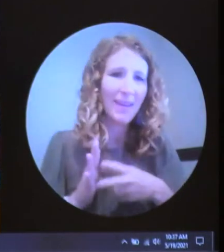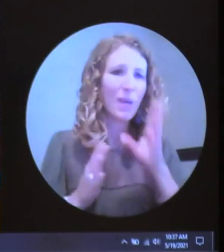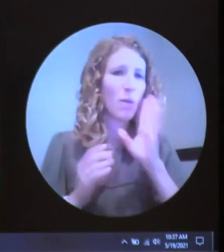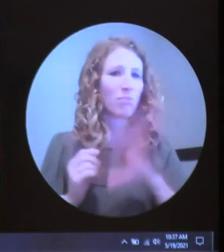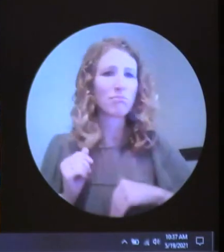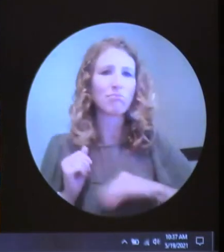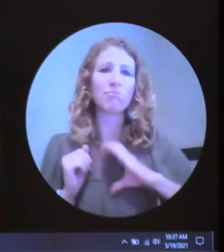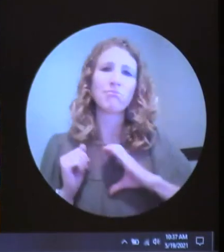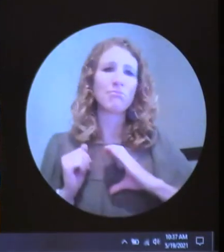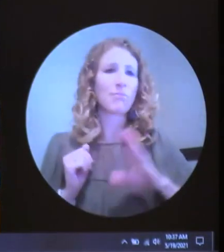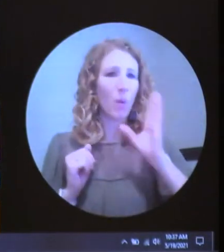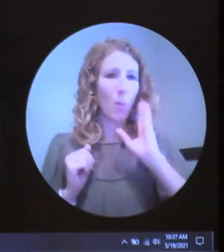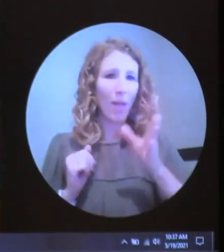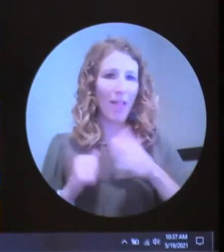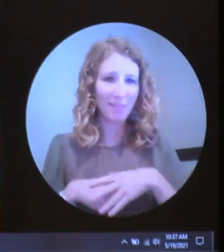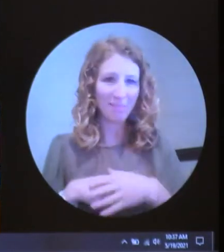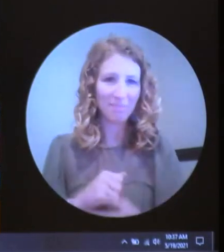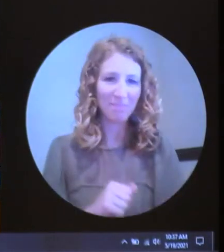because you are